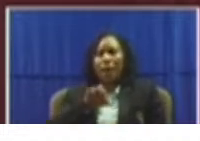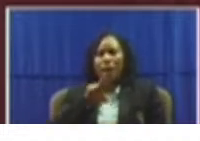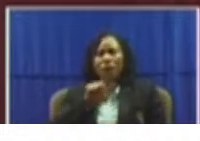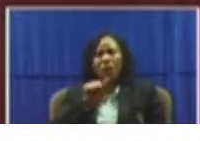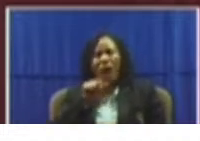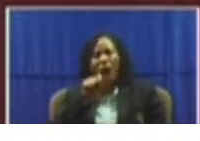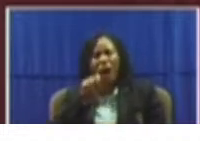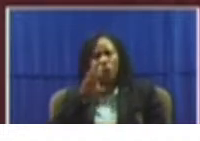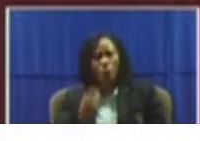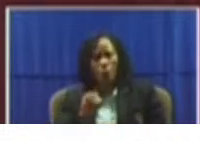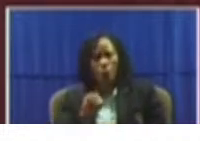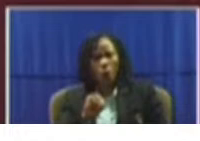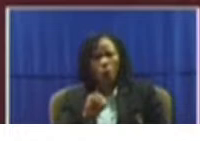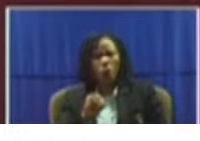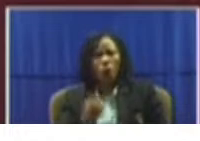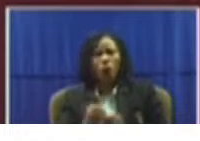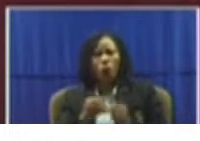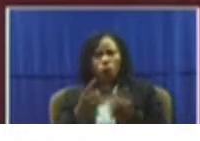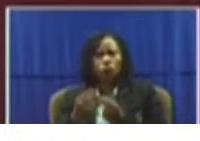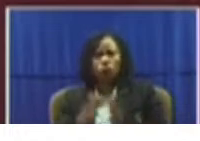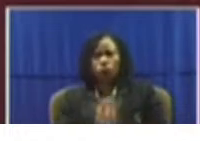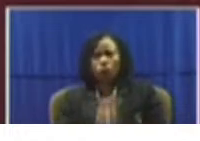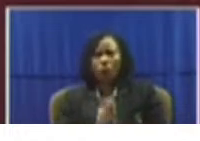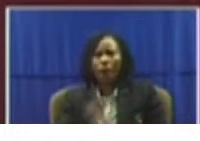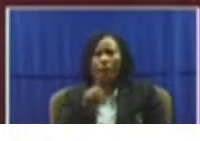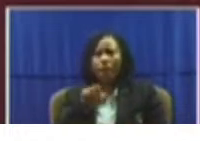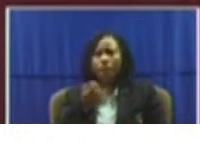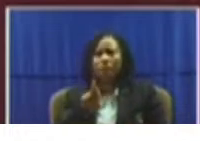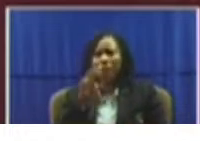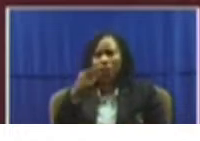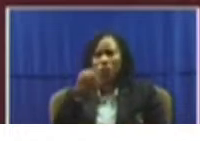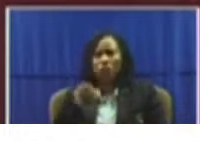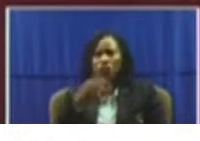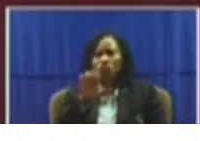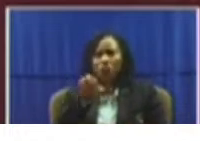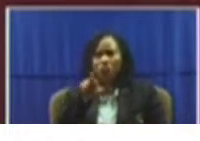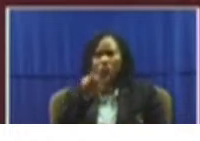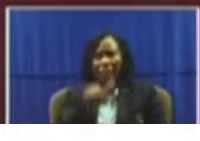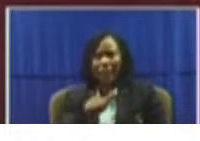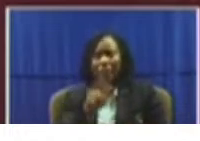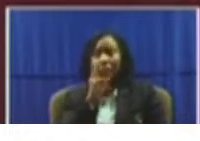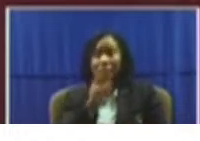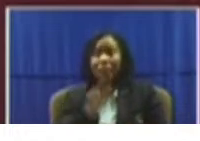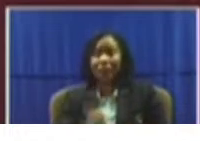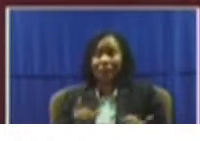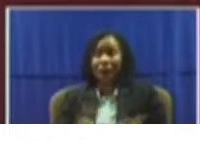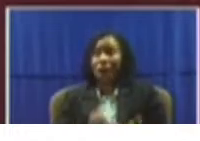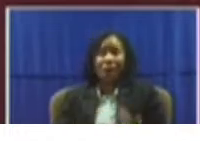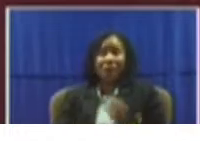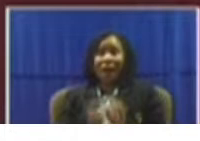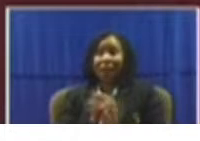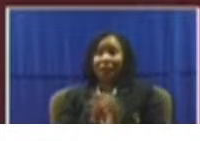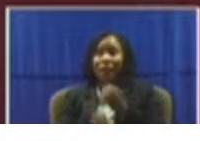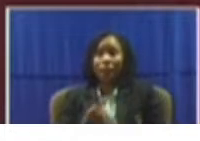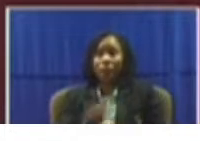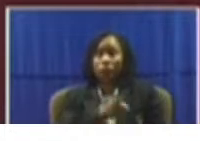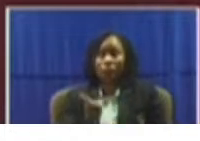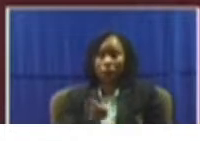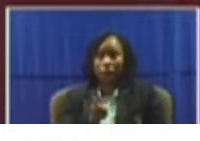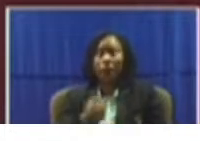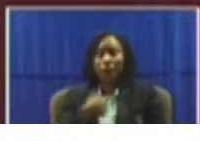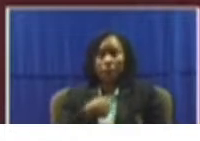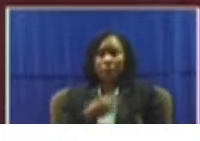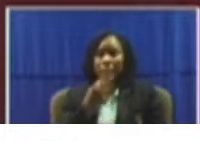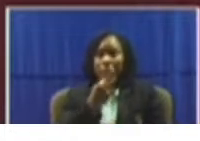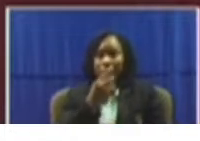and patriotism, have a look around and notice that she was done away with. I am here to say